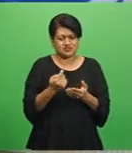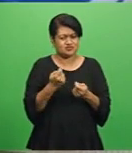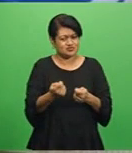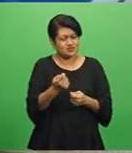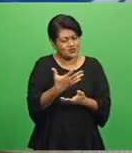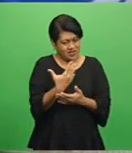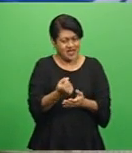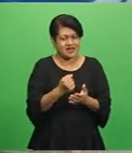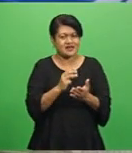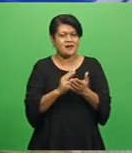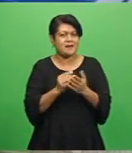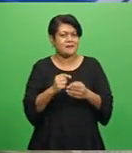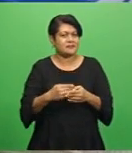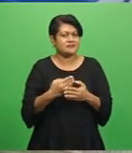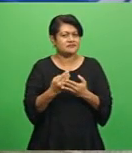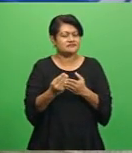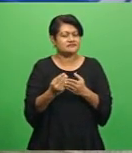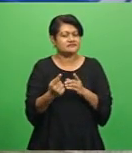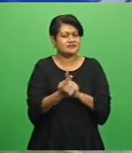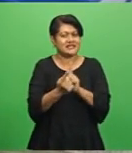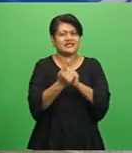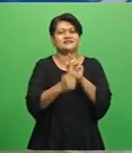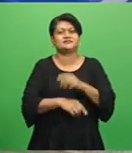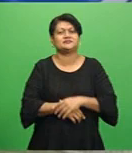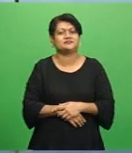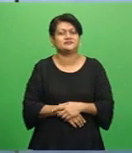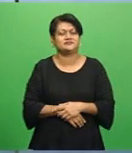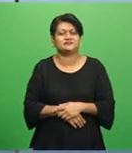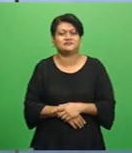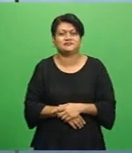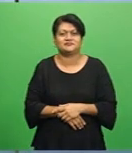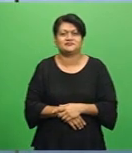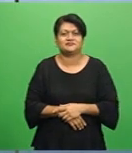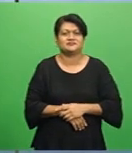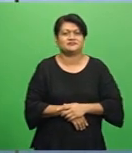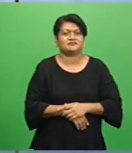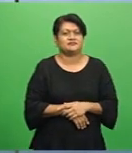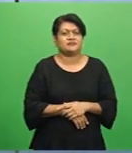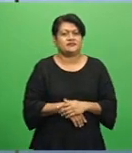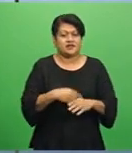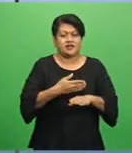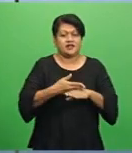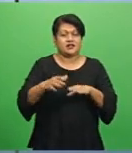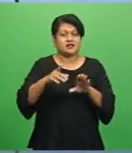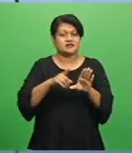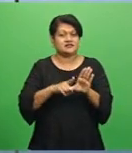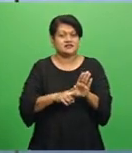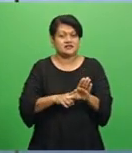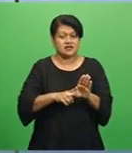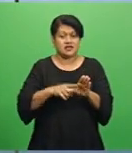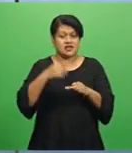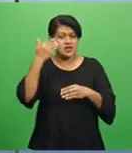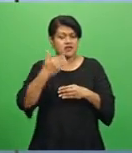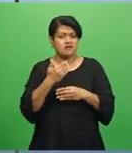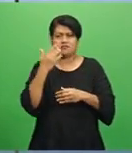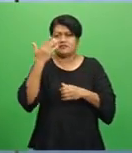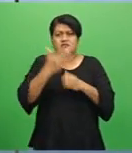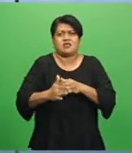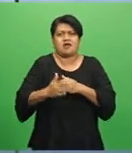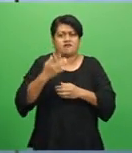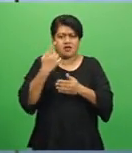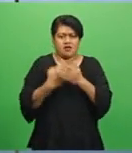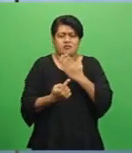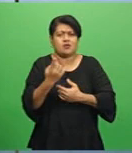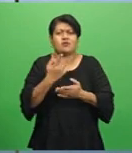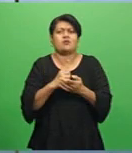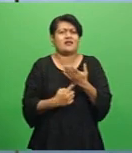AGM. Ebenisa Wangarandova, FBC News. The New Year's Eve has never been so quiet, says Acting